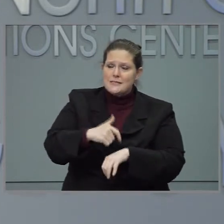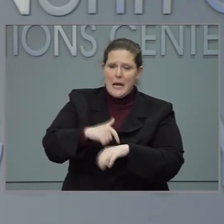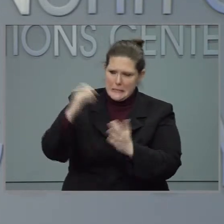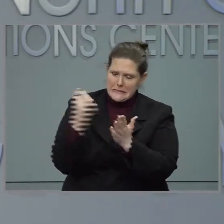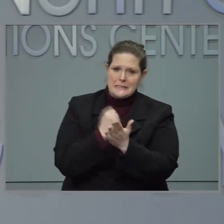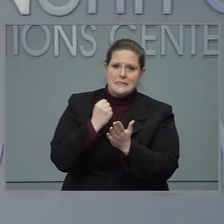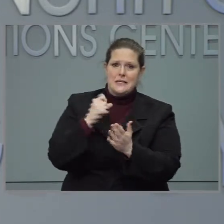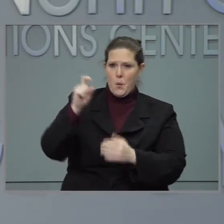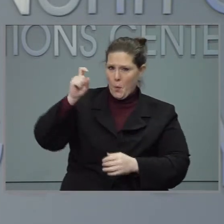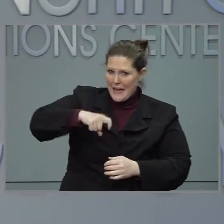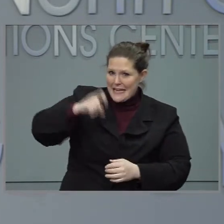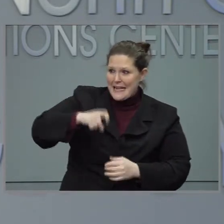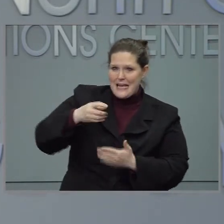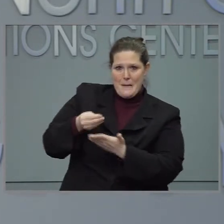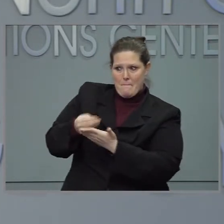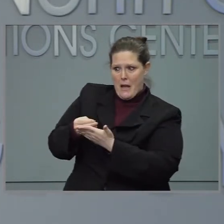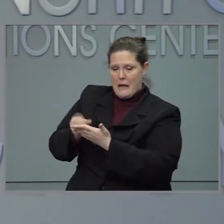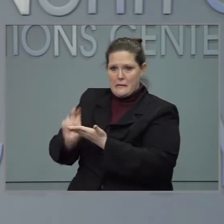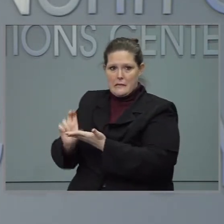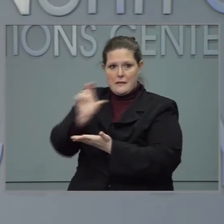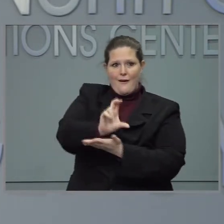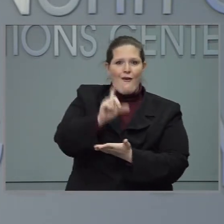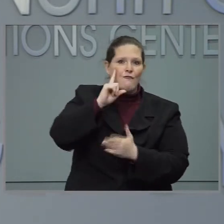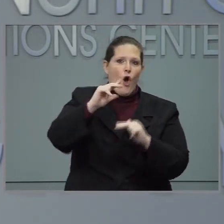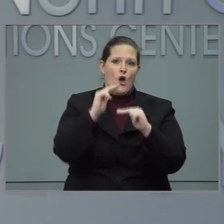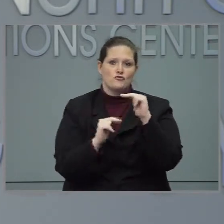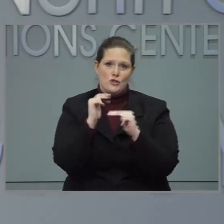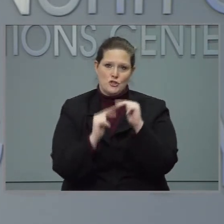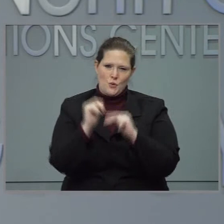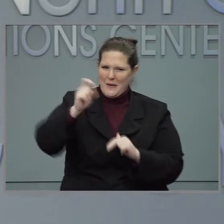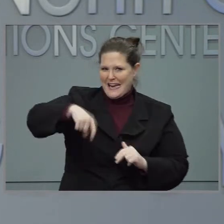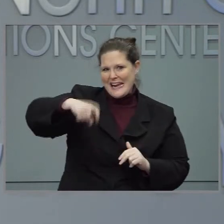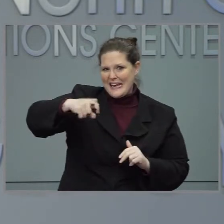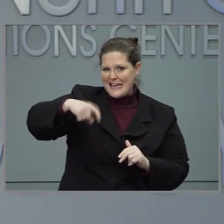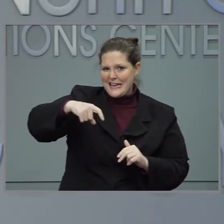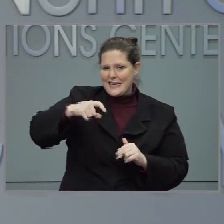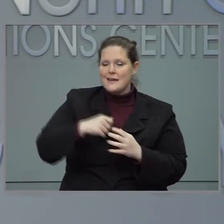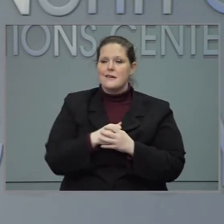needs investment in the construction jobs. So to guarantee all